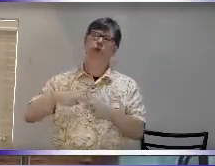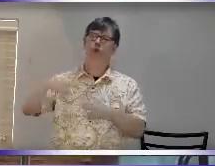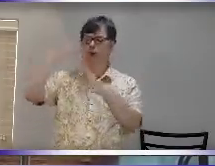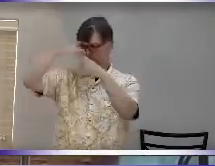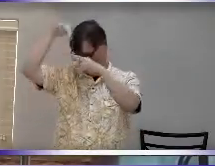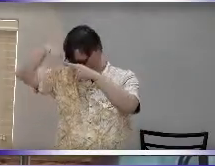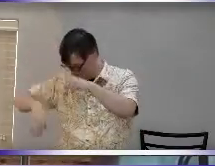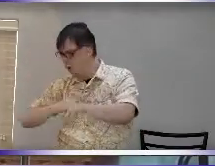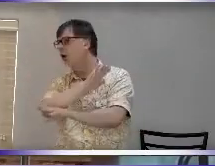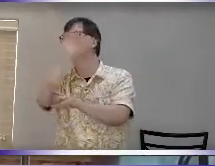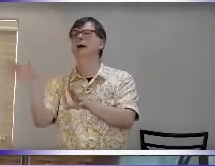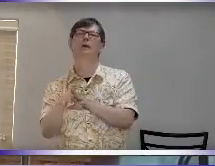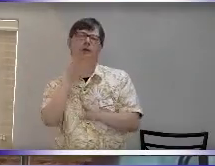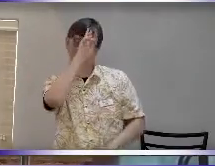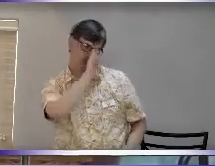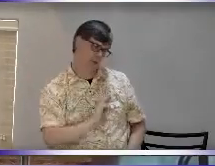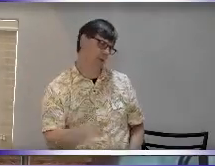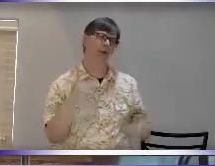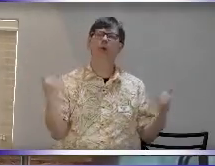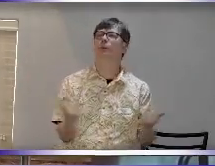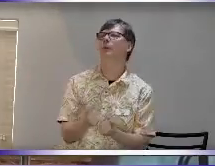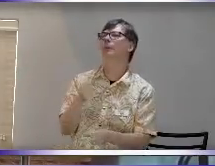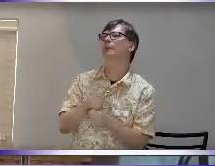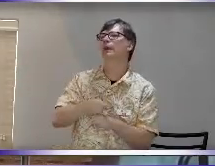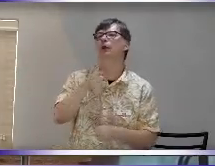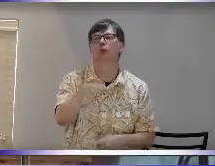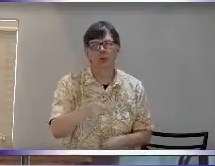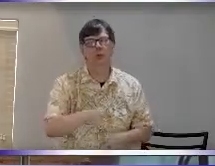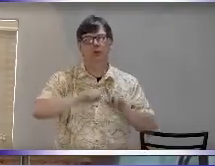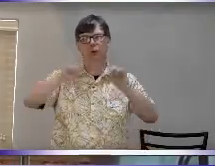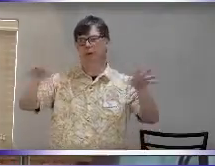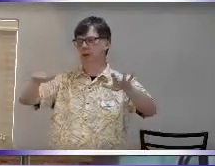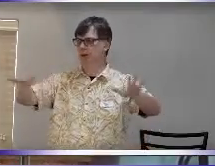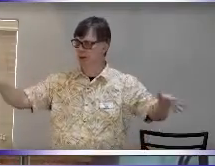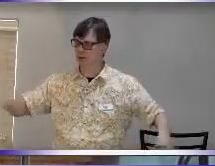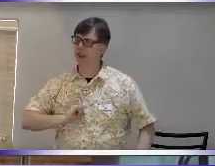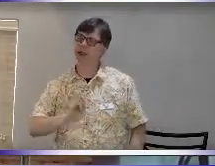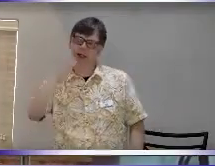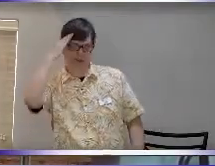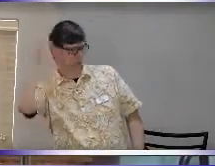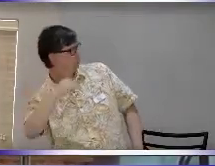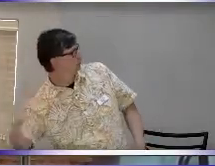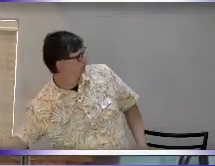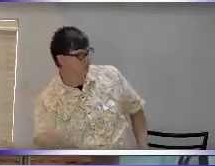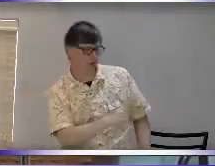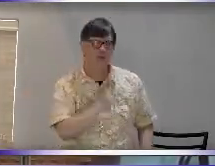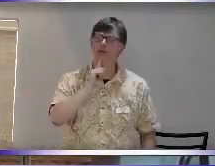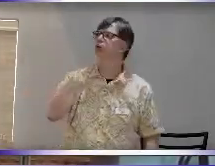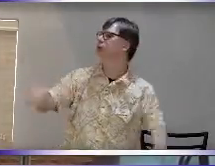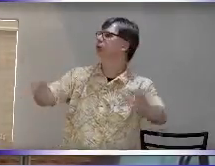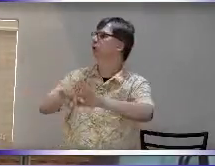all of these things are behaviors that make you a unique expression. So I know that each of us unique